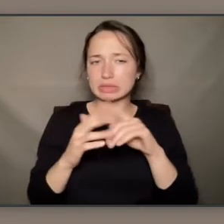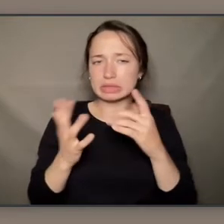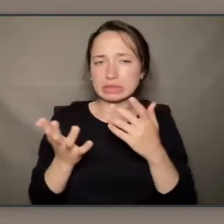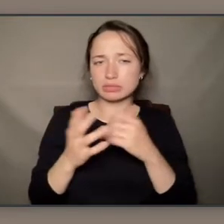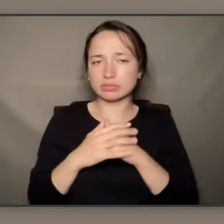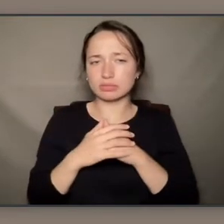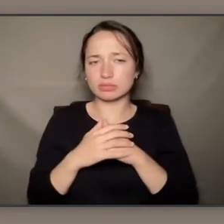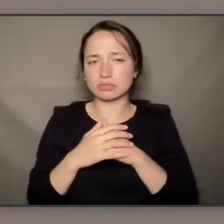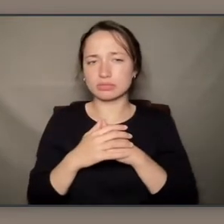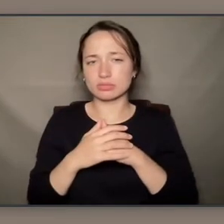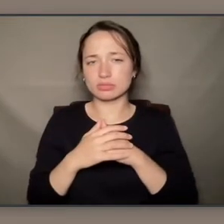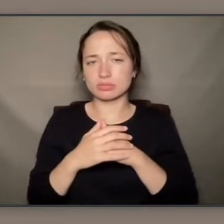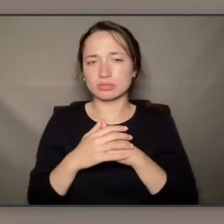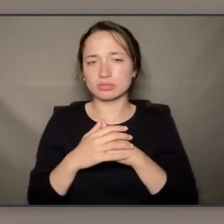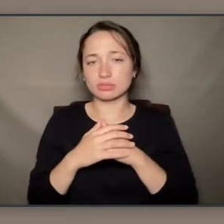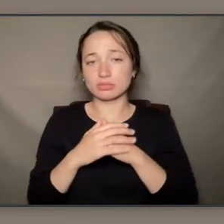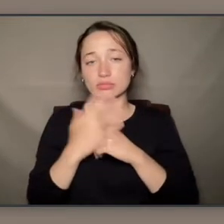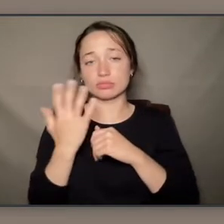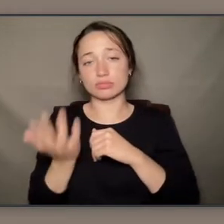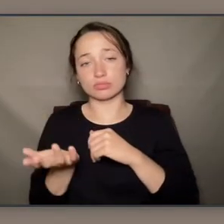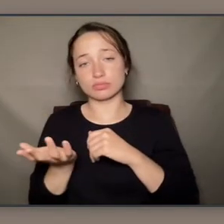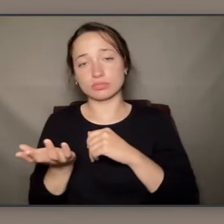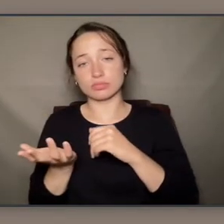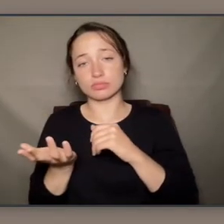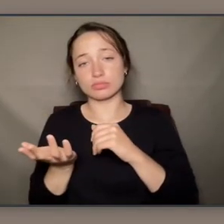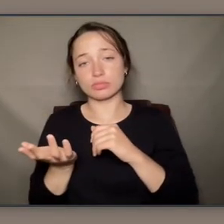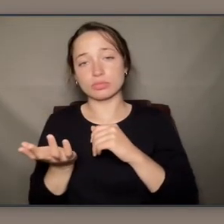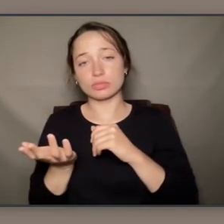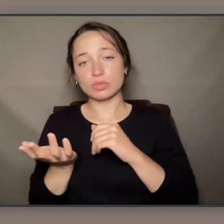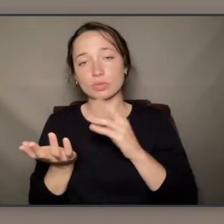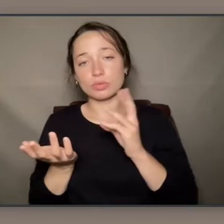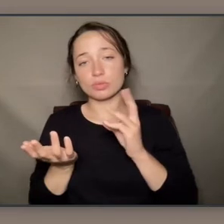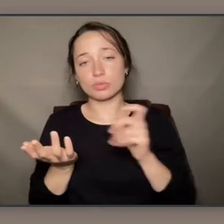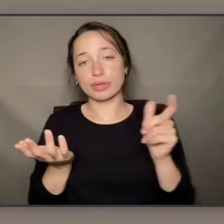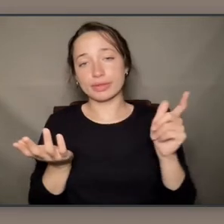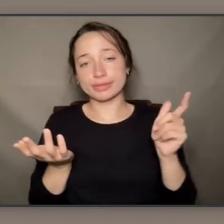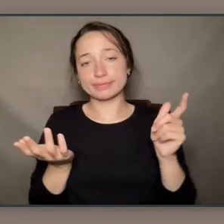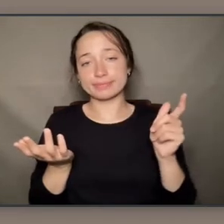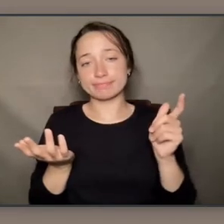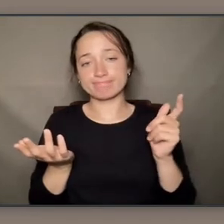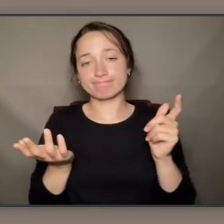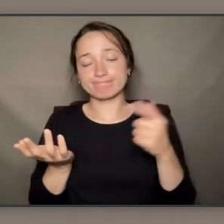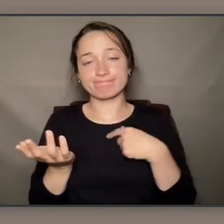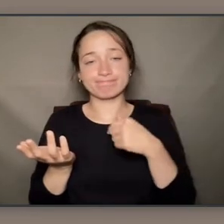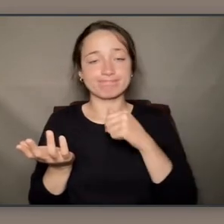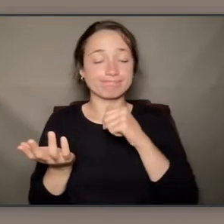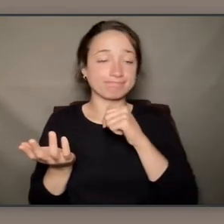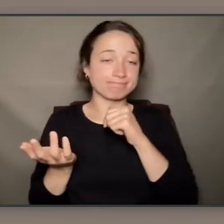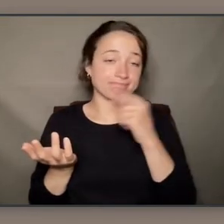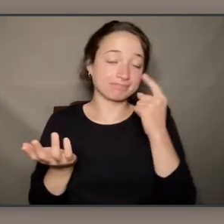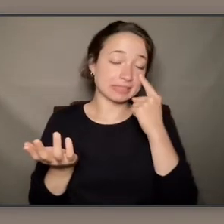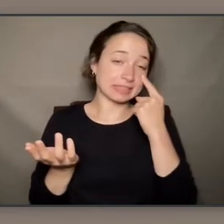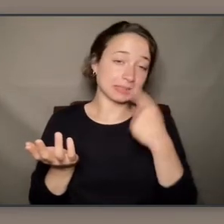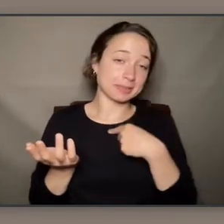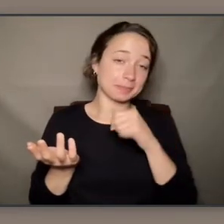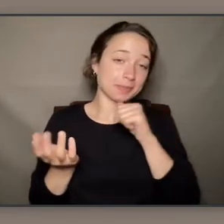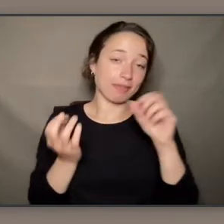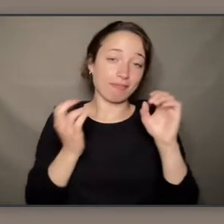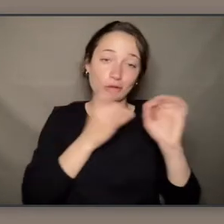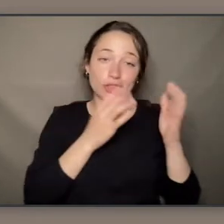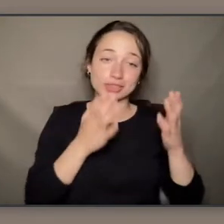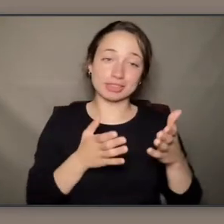is, but I'm not sure if it is. Well, I think I'm